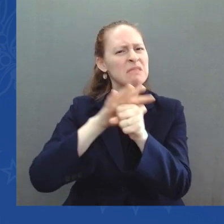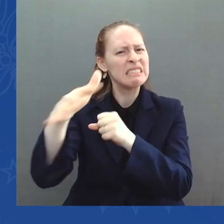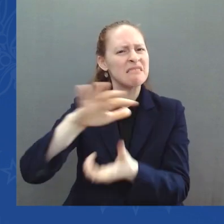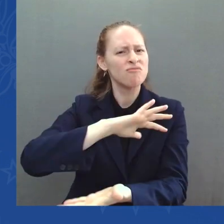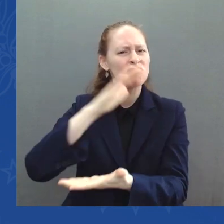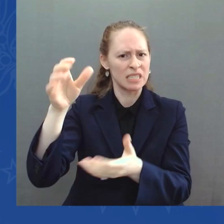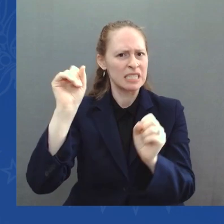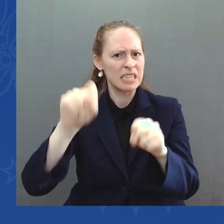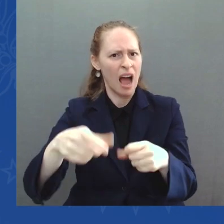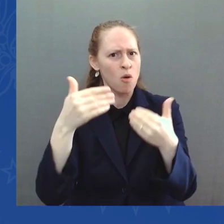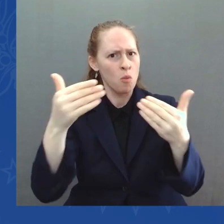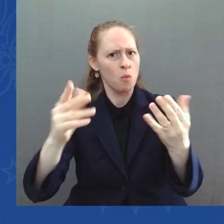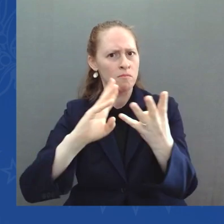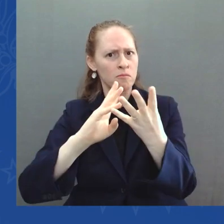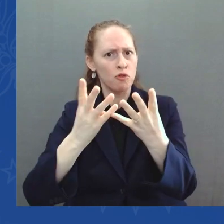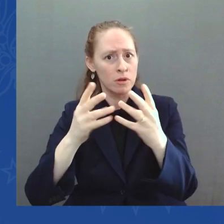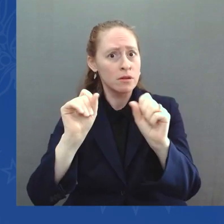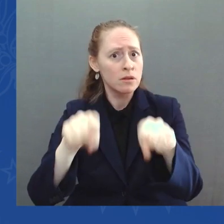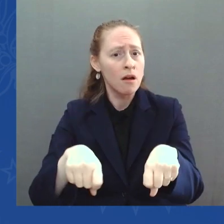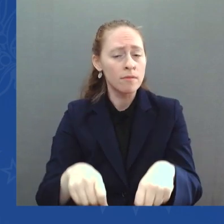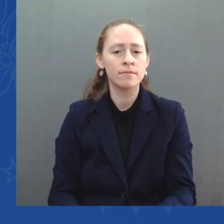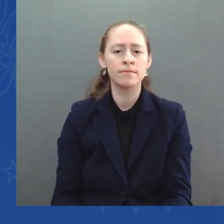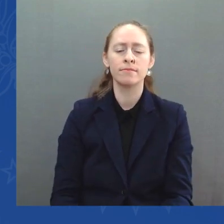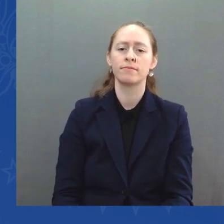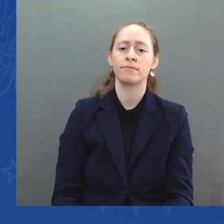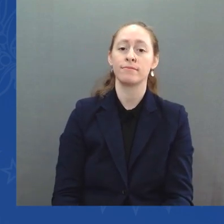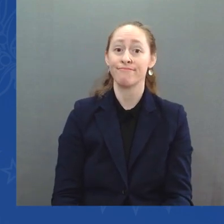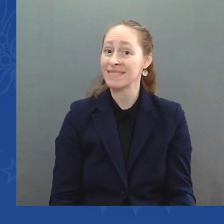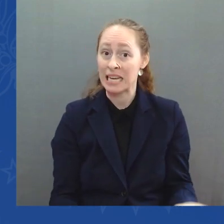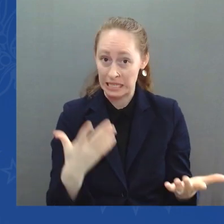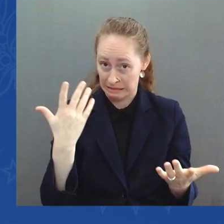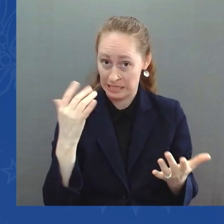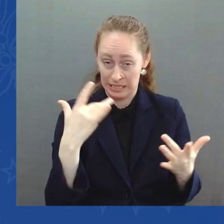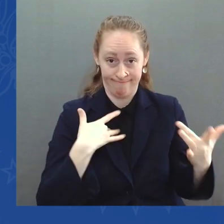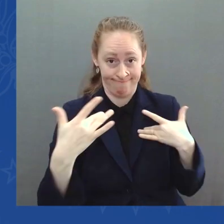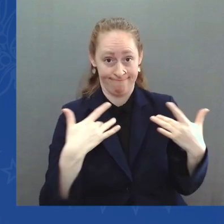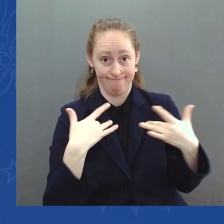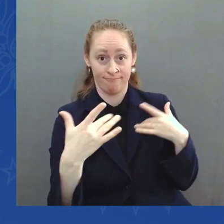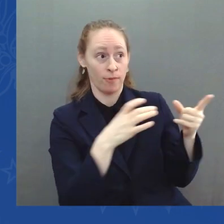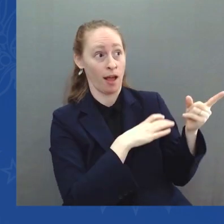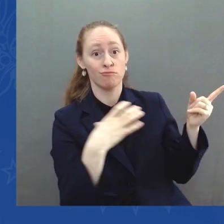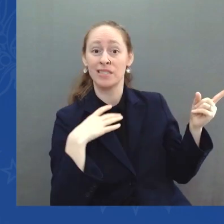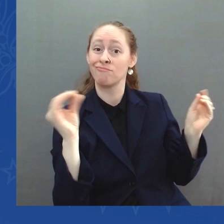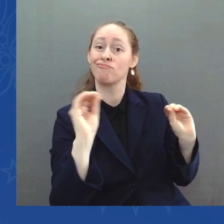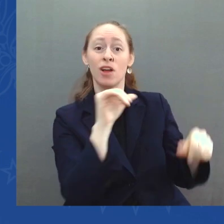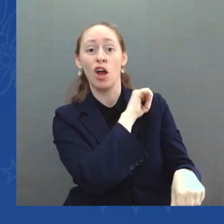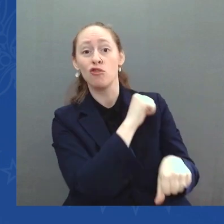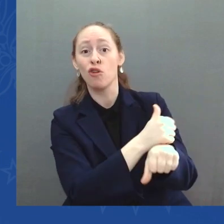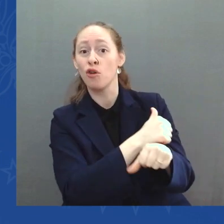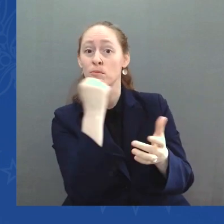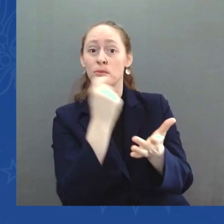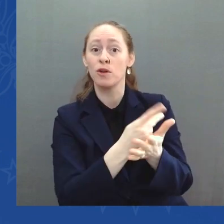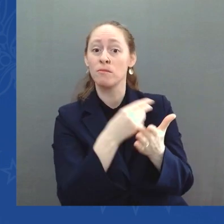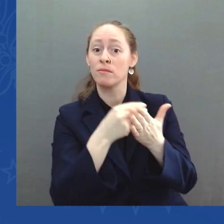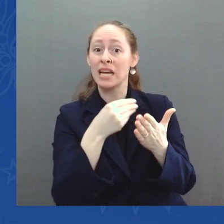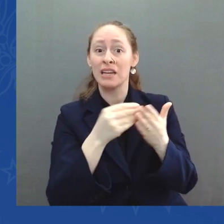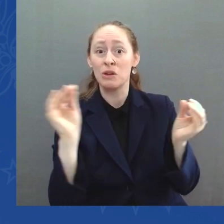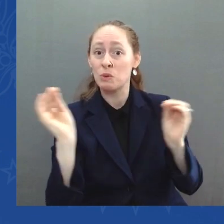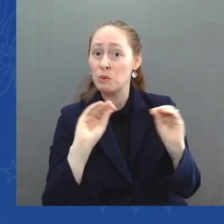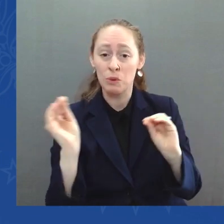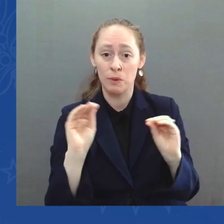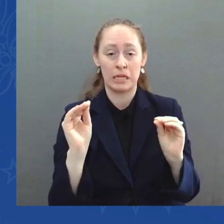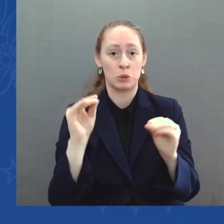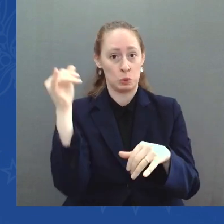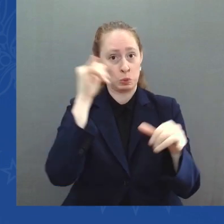we won't have the supply we need this fall to ensure the shots are available free, easily accessible for all